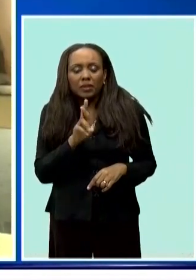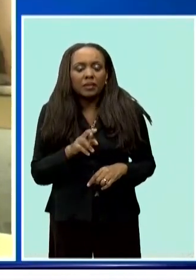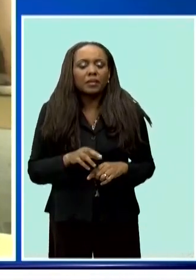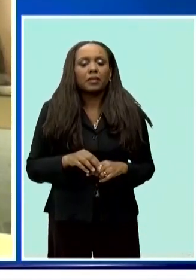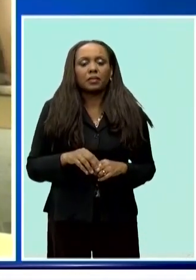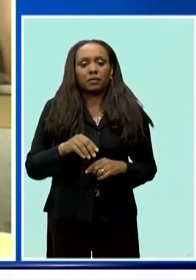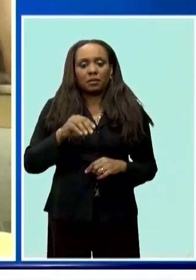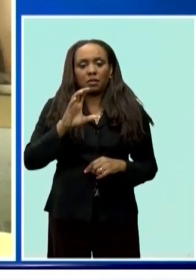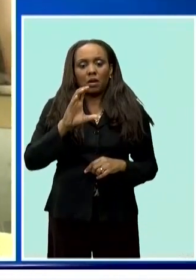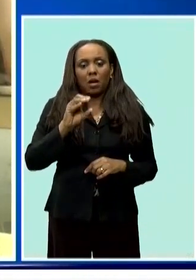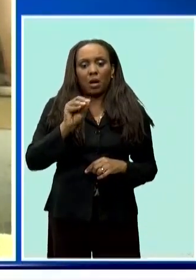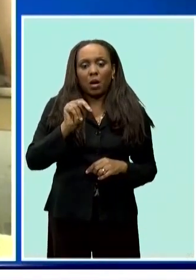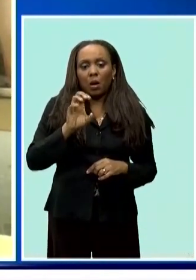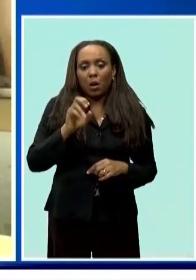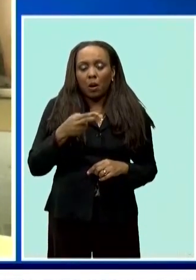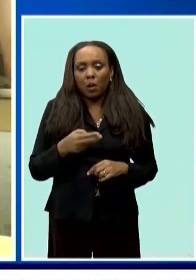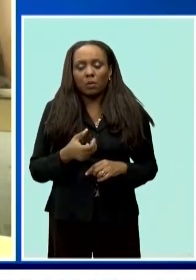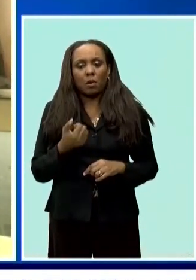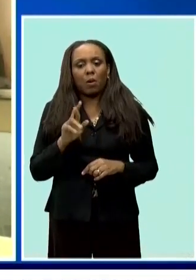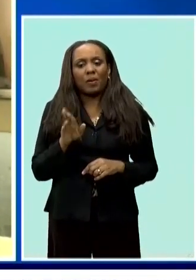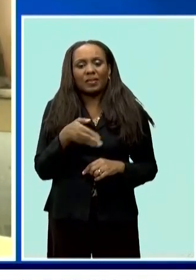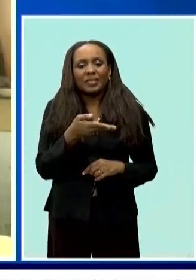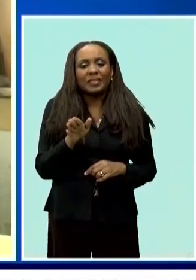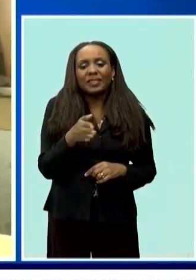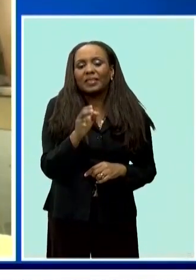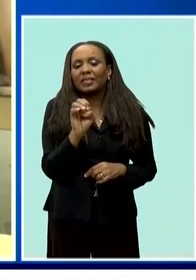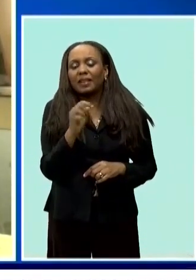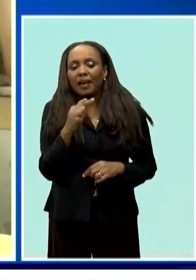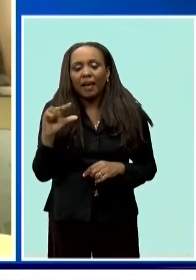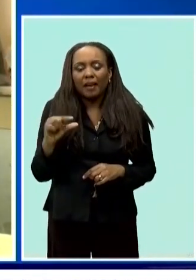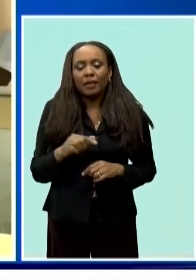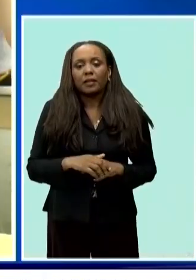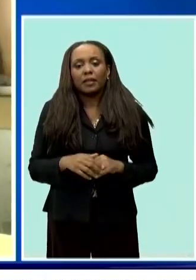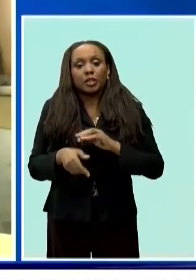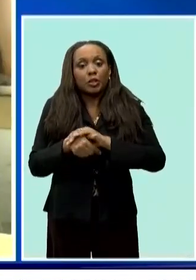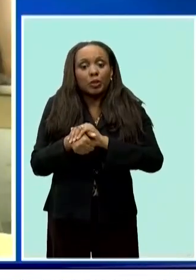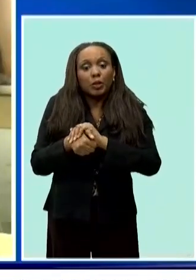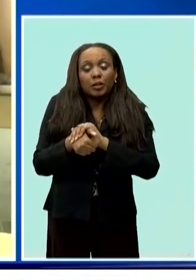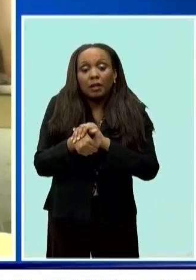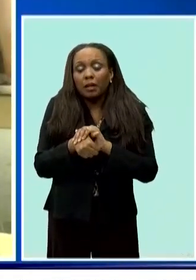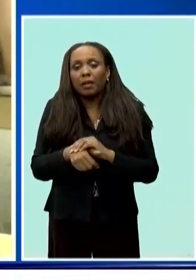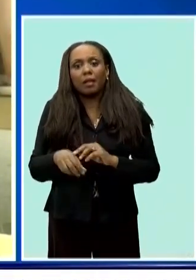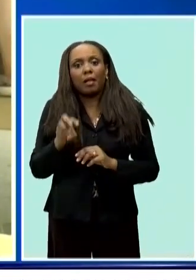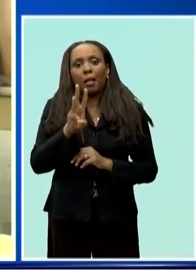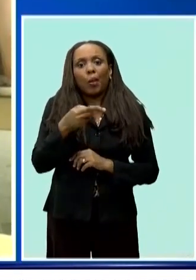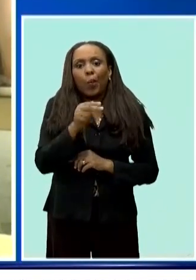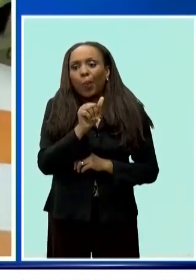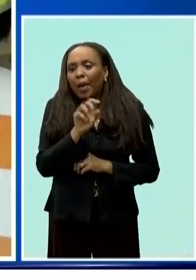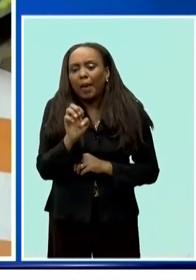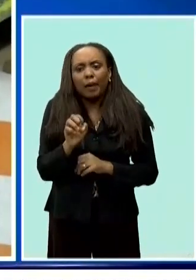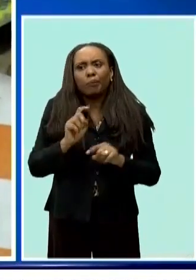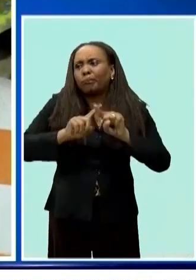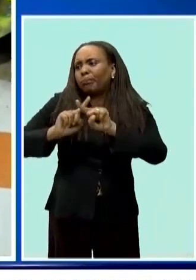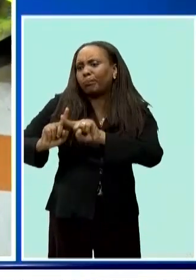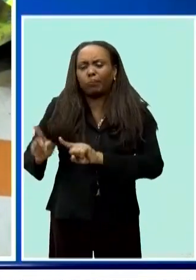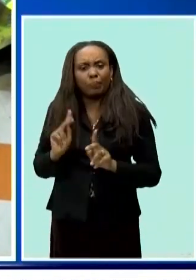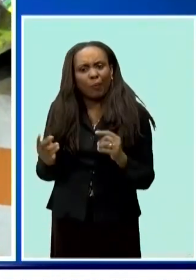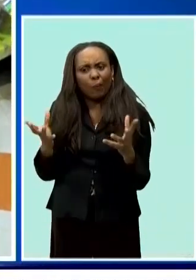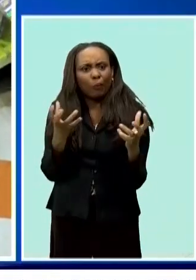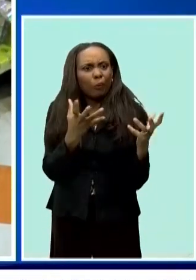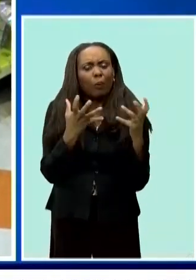Commercial seafood diver Kamal Abdul-Jabbar has seen an increase in business this year. Some people do not want to go into